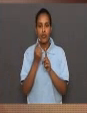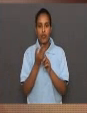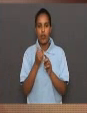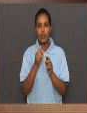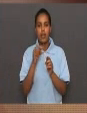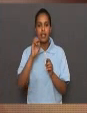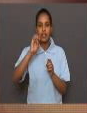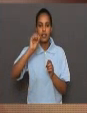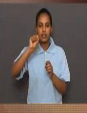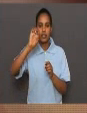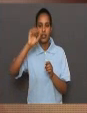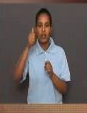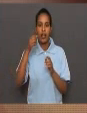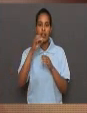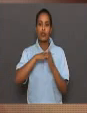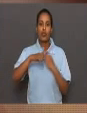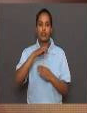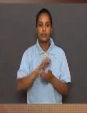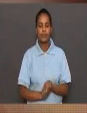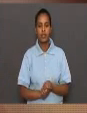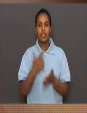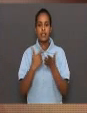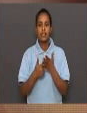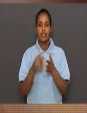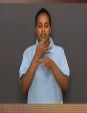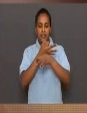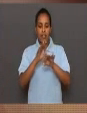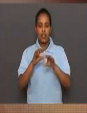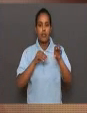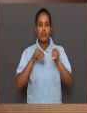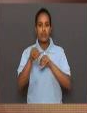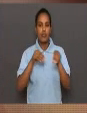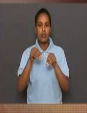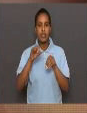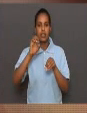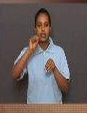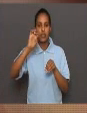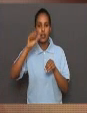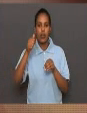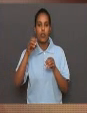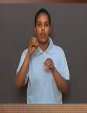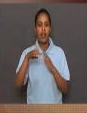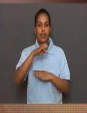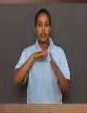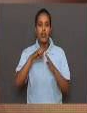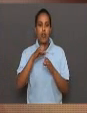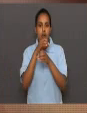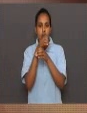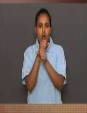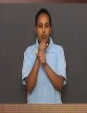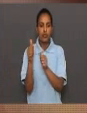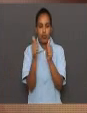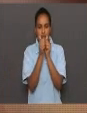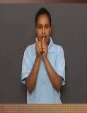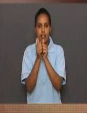a sea of electrons. This freely moving sea of electrons